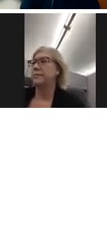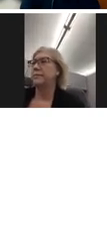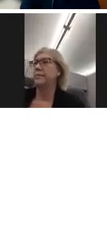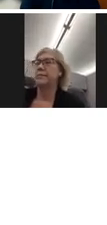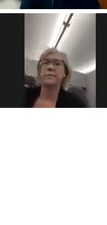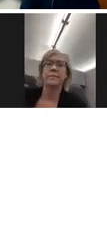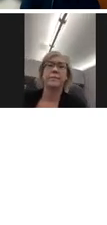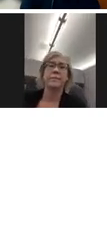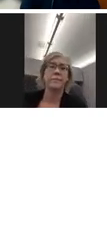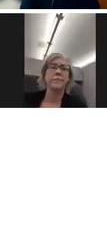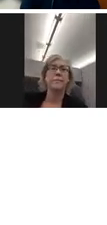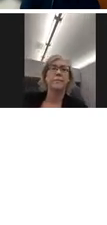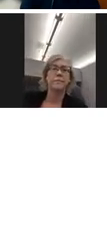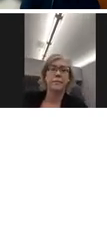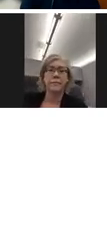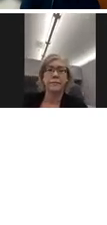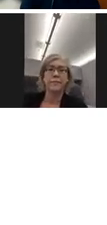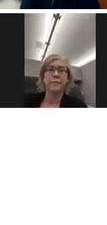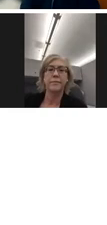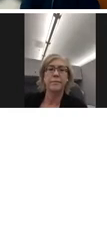was mentioning, our